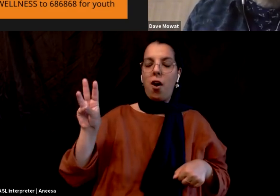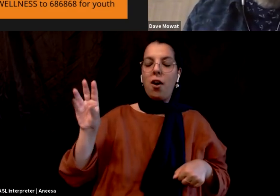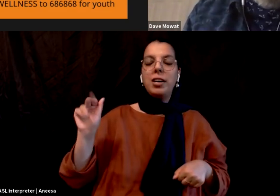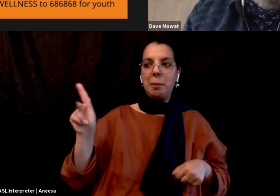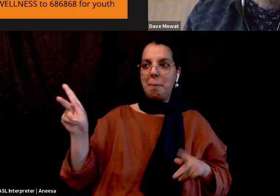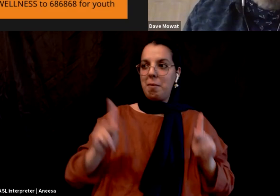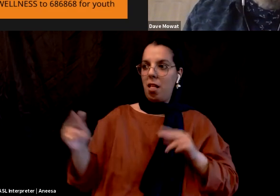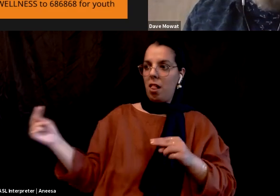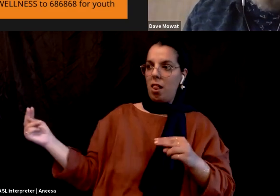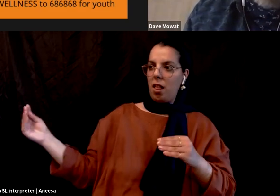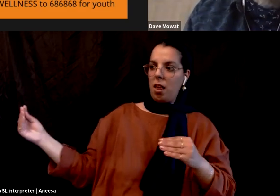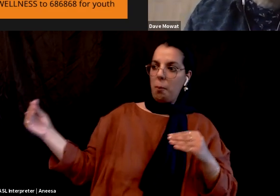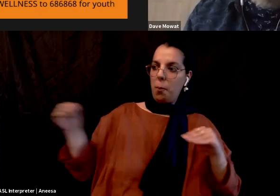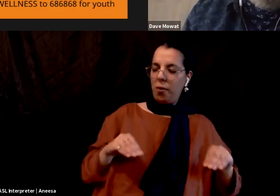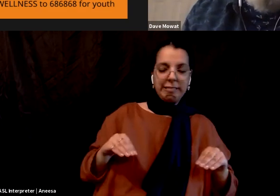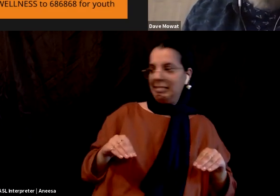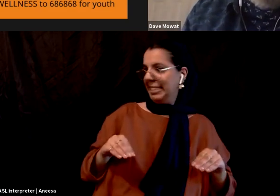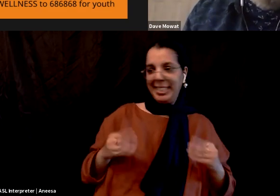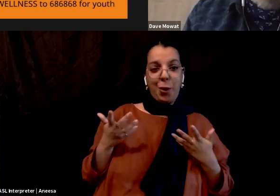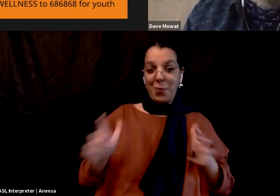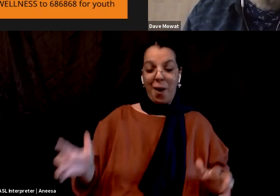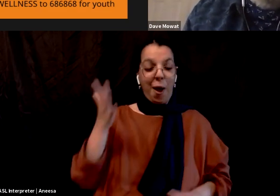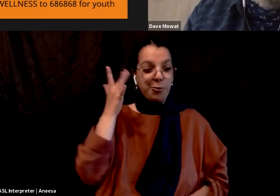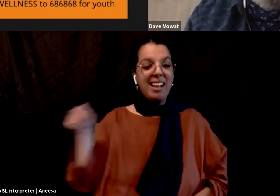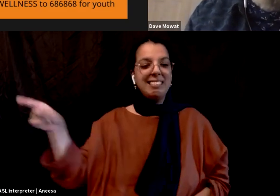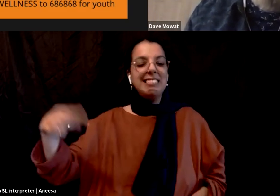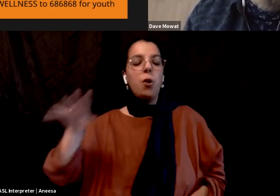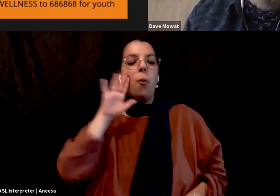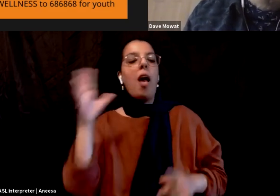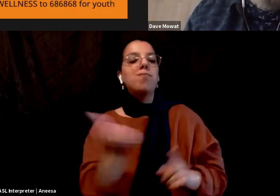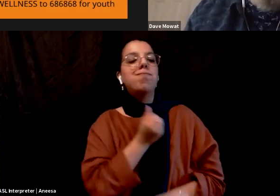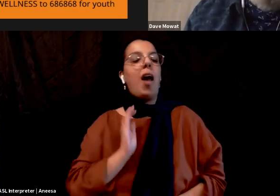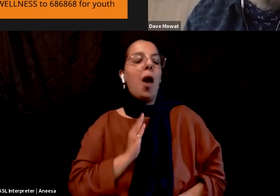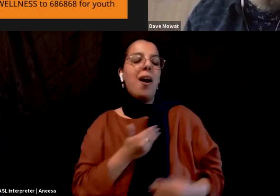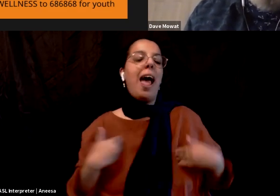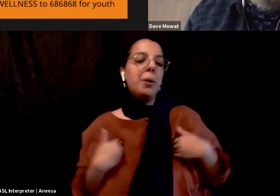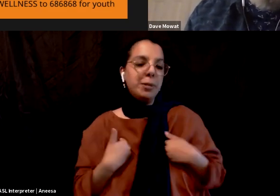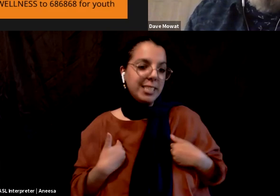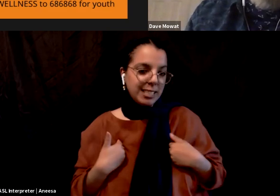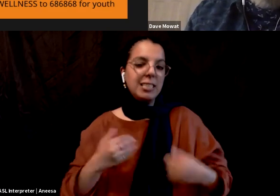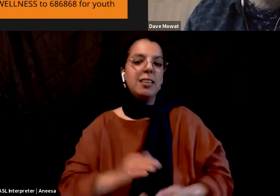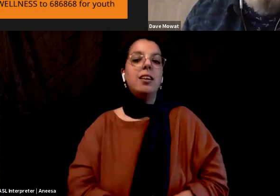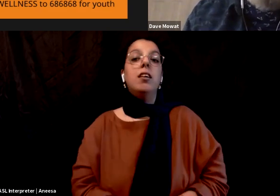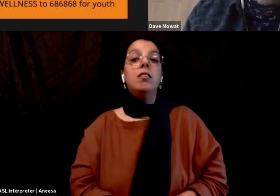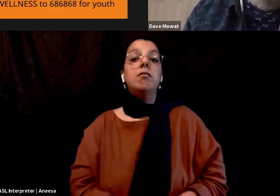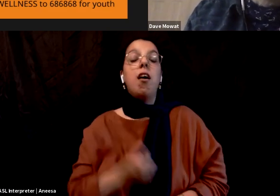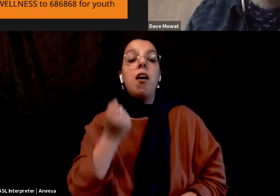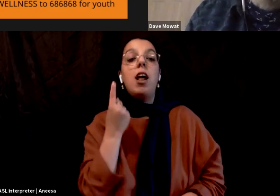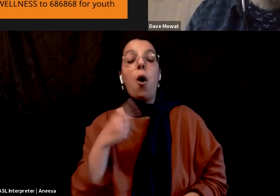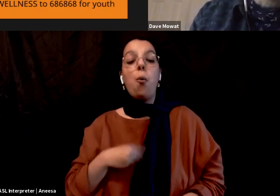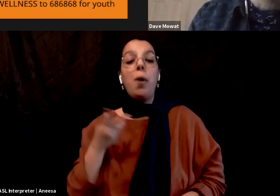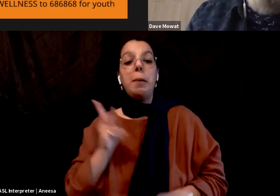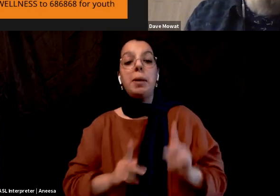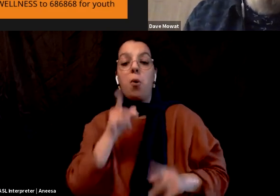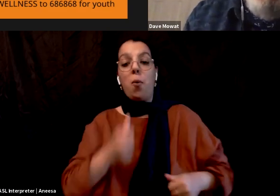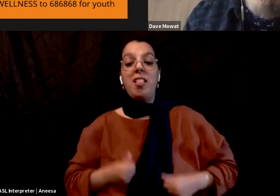What they did see, the advantage of having settlement close, white settlement close, is that they would have better